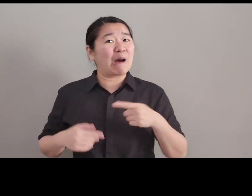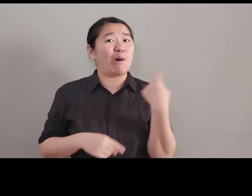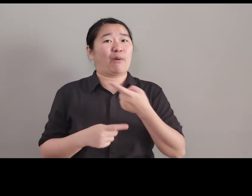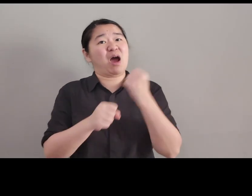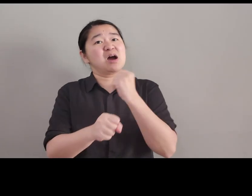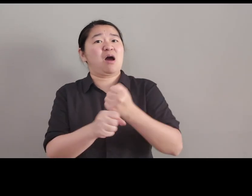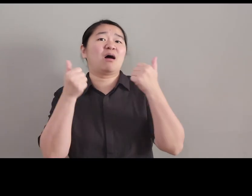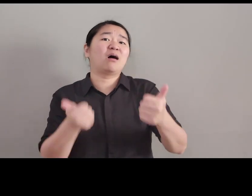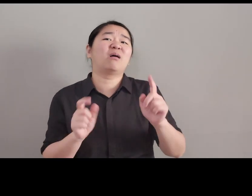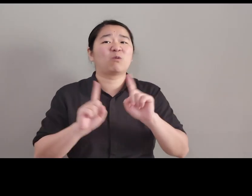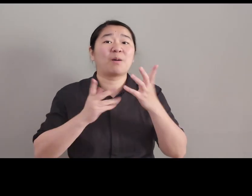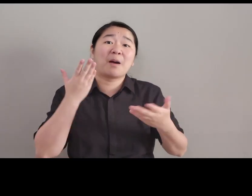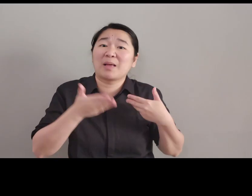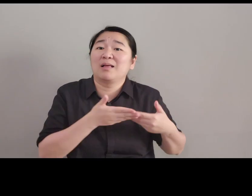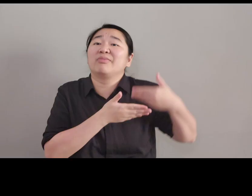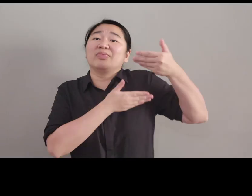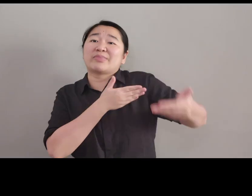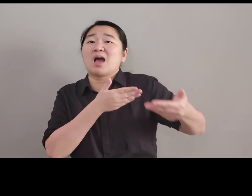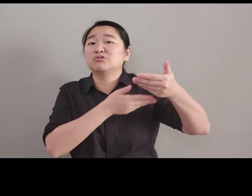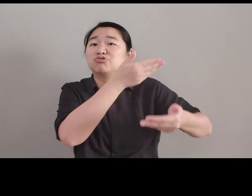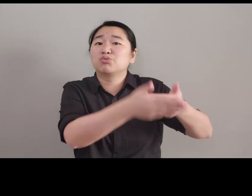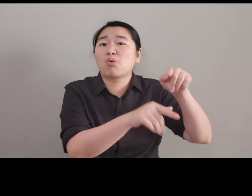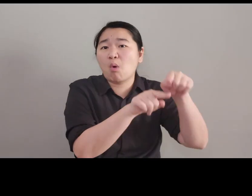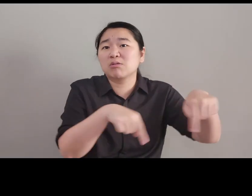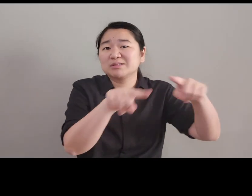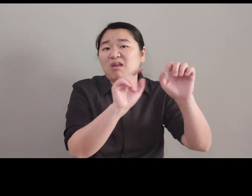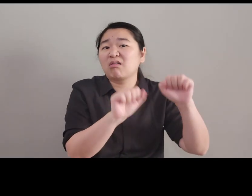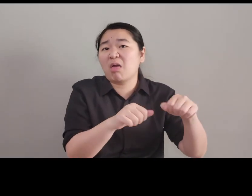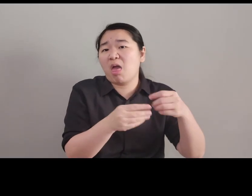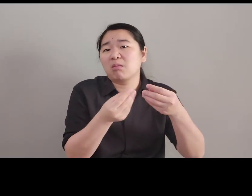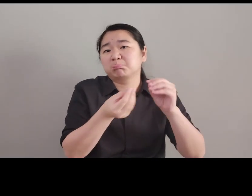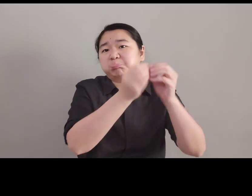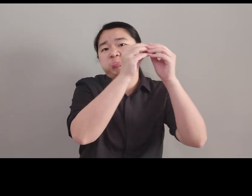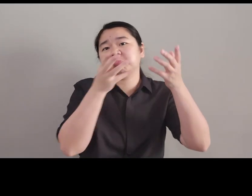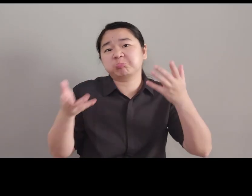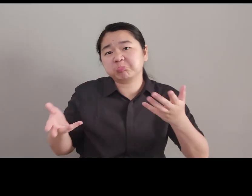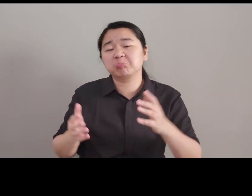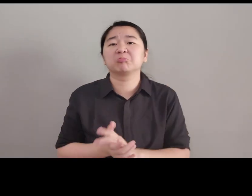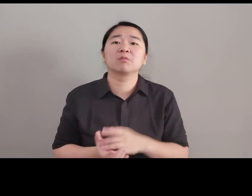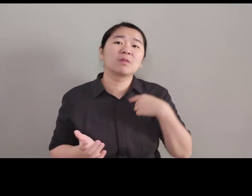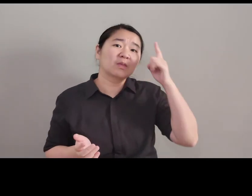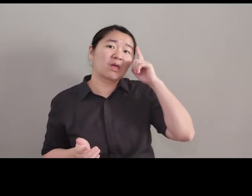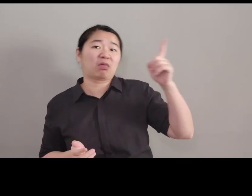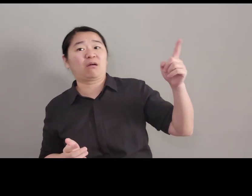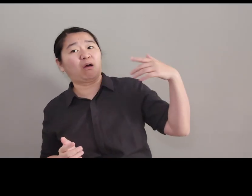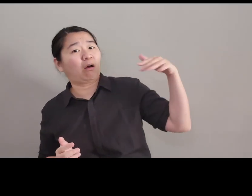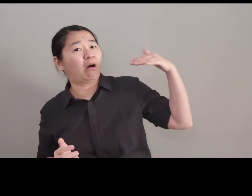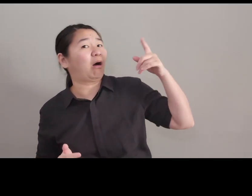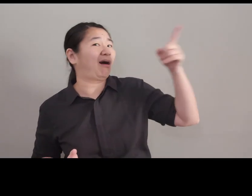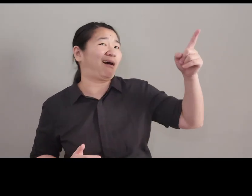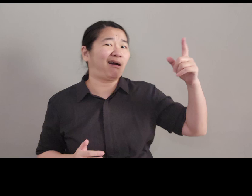I once said on stage in the US that we need to make accessibility sexy, and then I got a formal complaints.